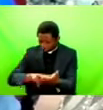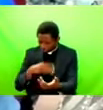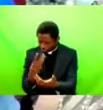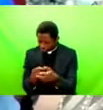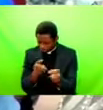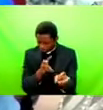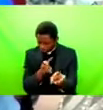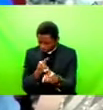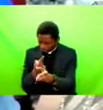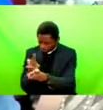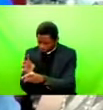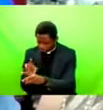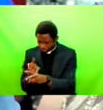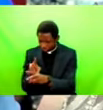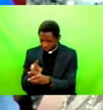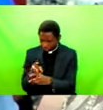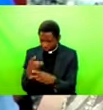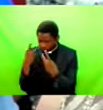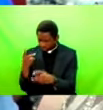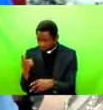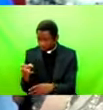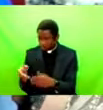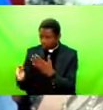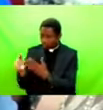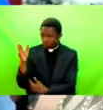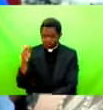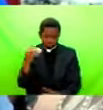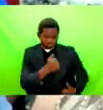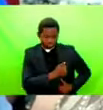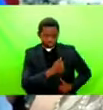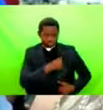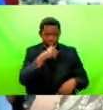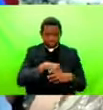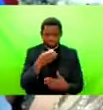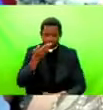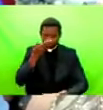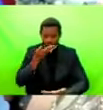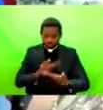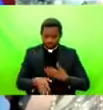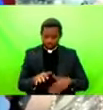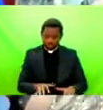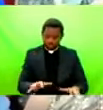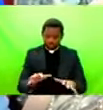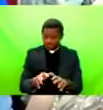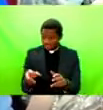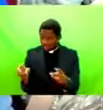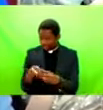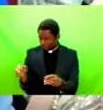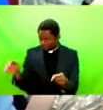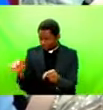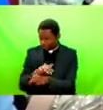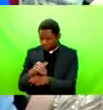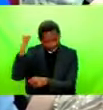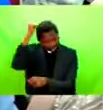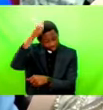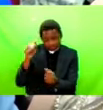God's general in our generation, a man highly anointed with the Holy Spirit and